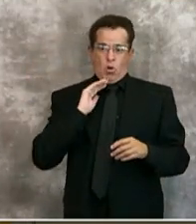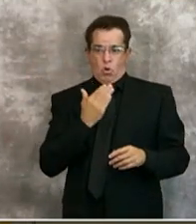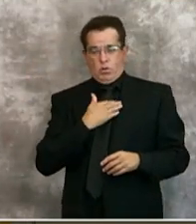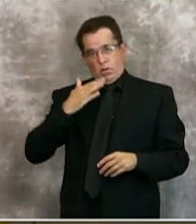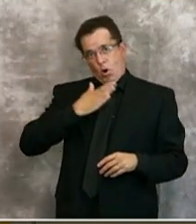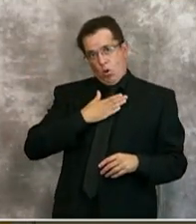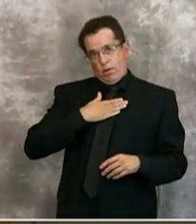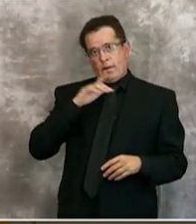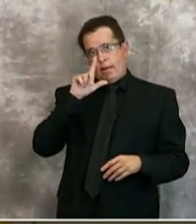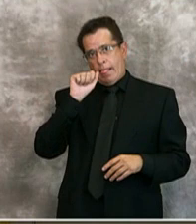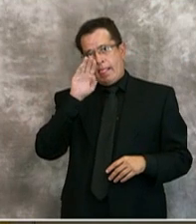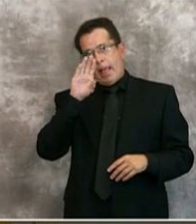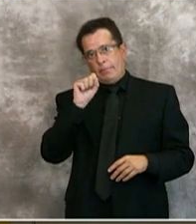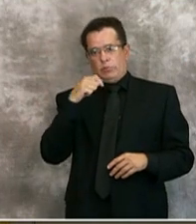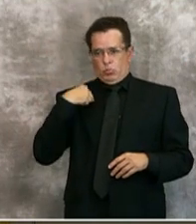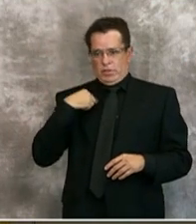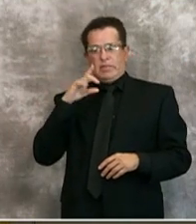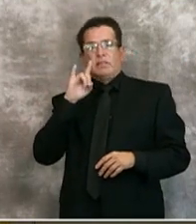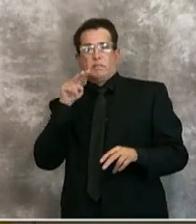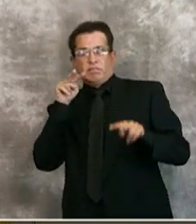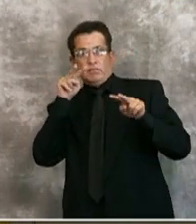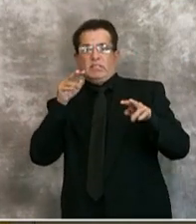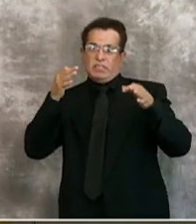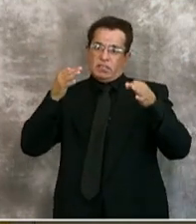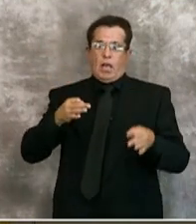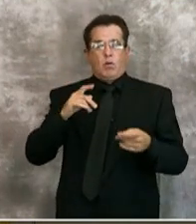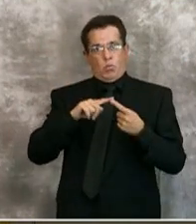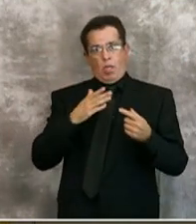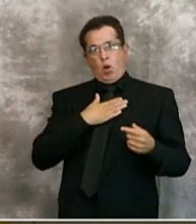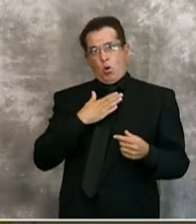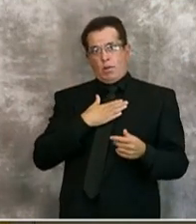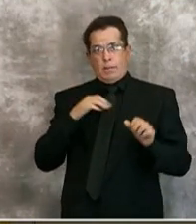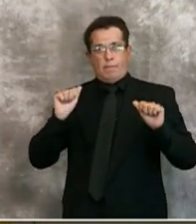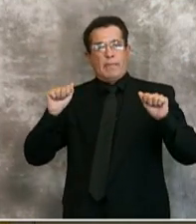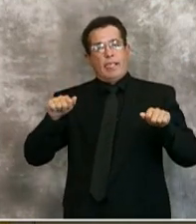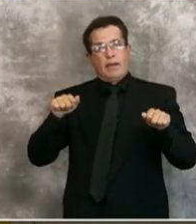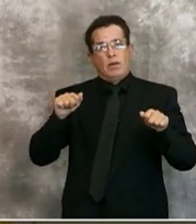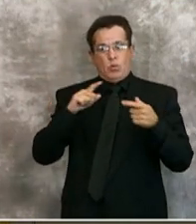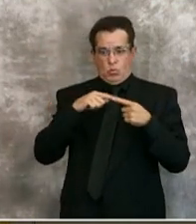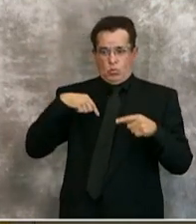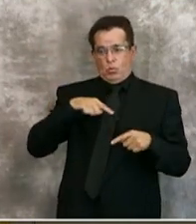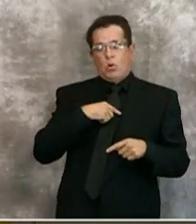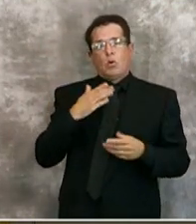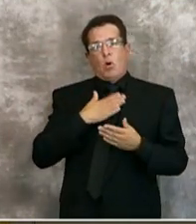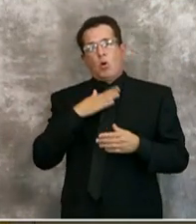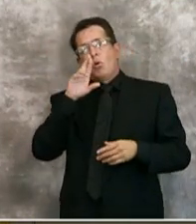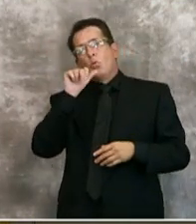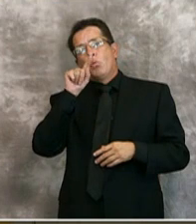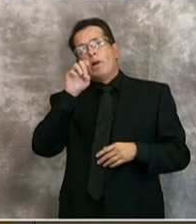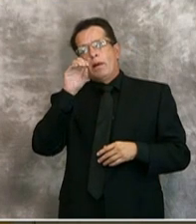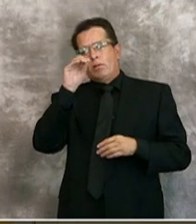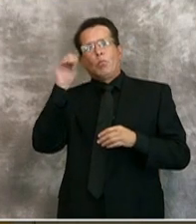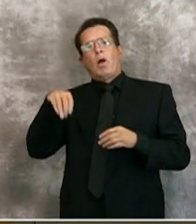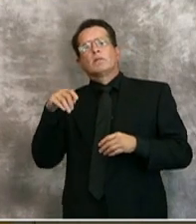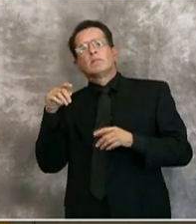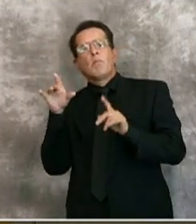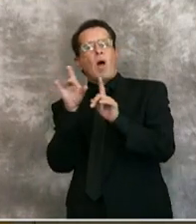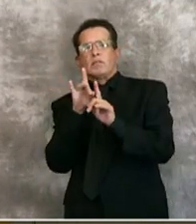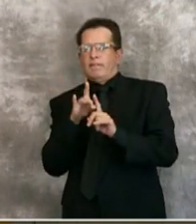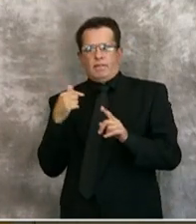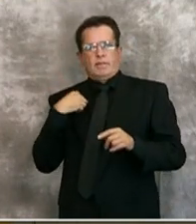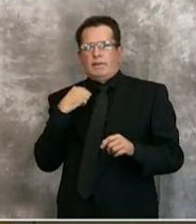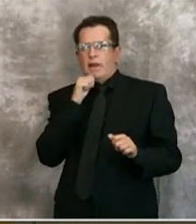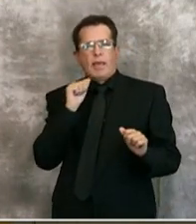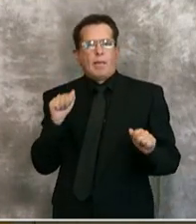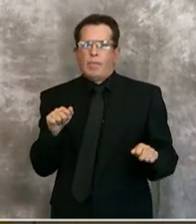it and determined with our current platforms and our current rate of positivity, it doesn't make